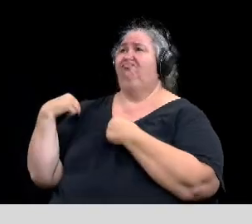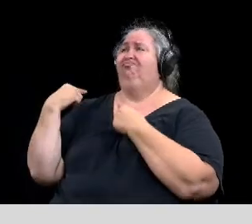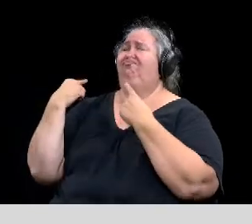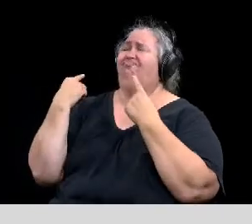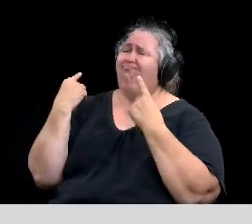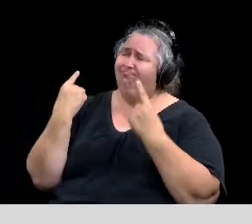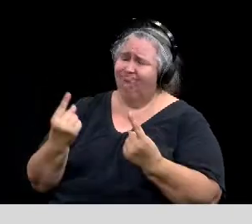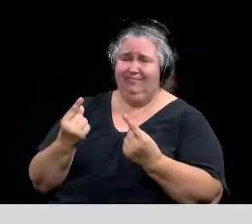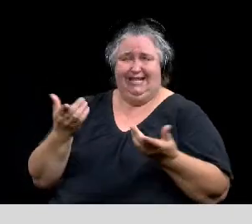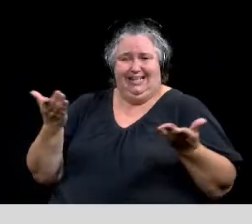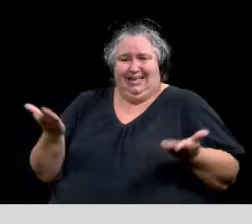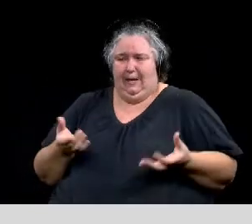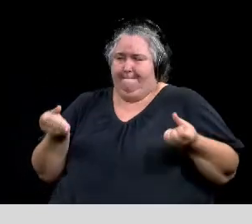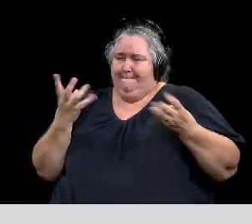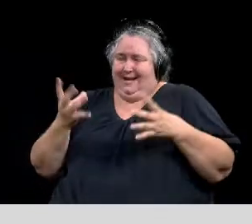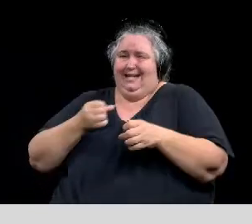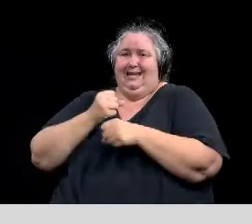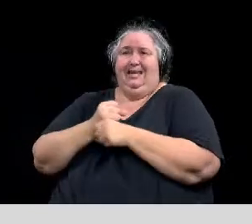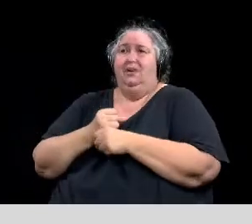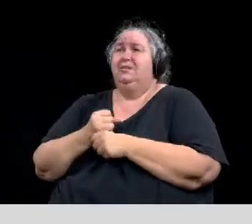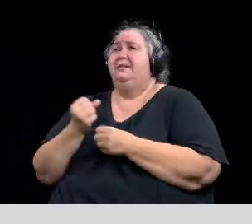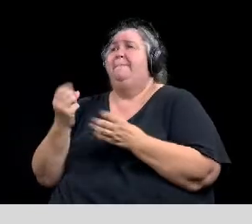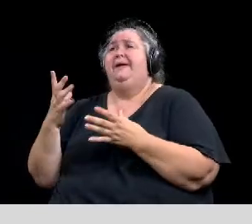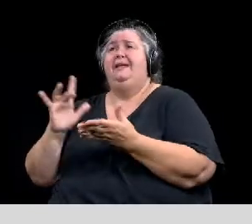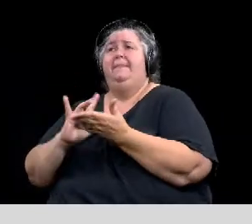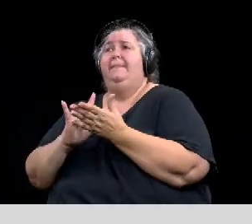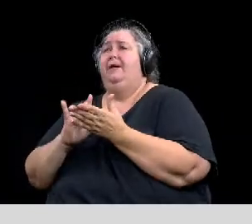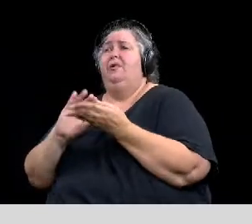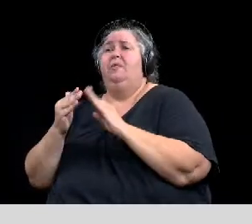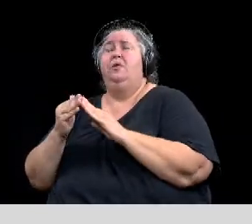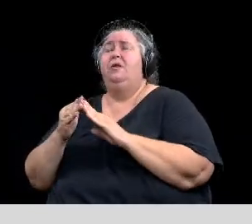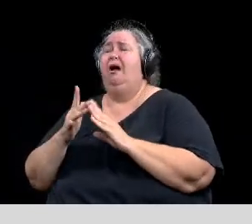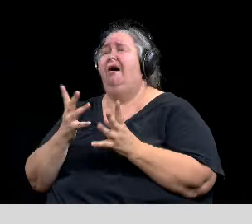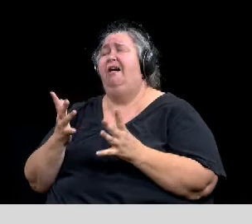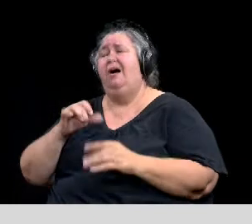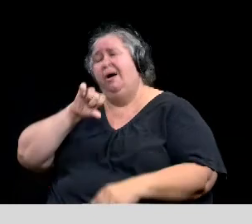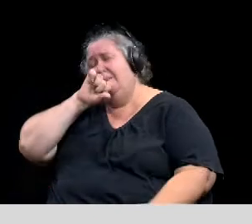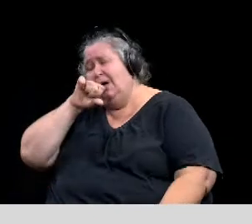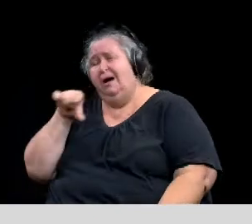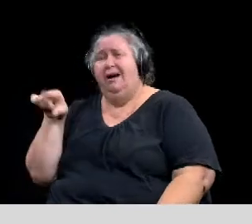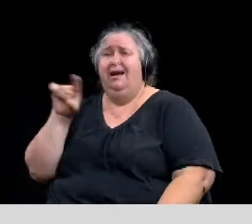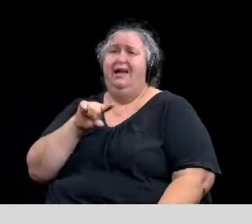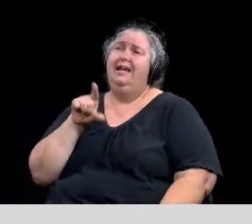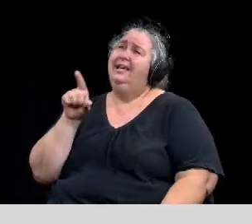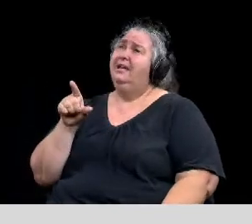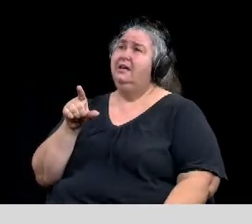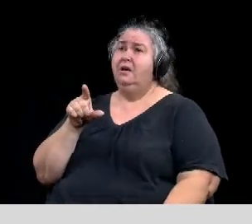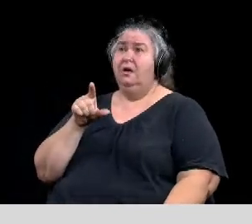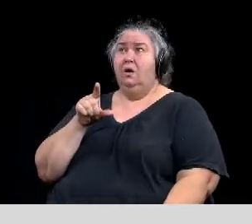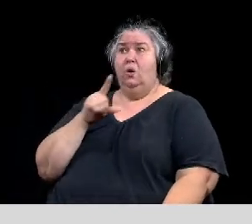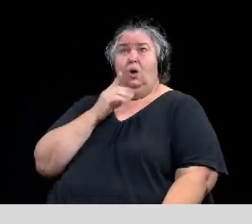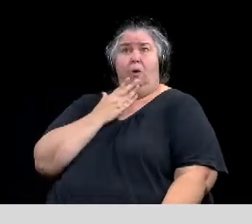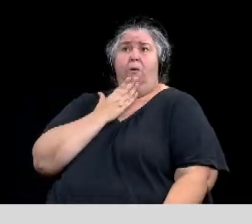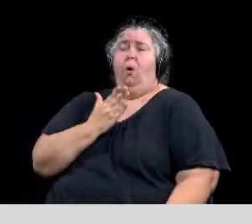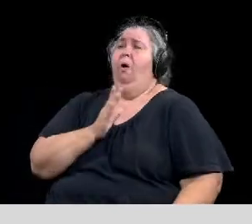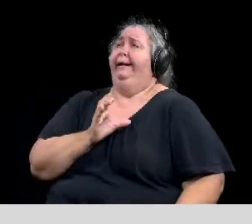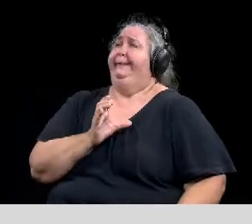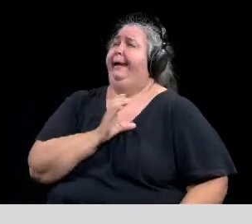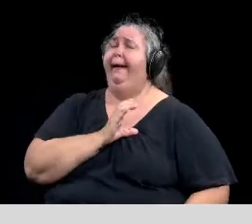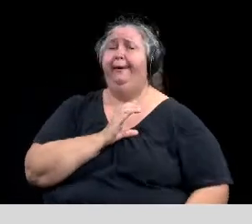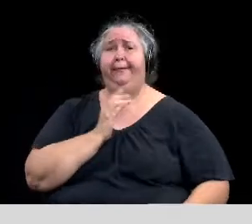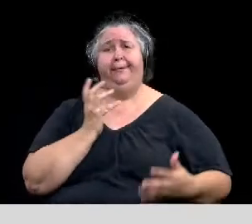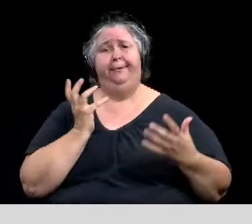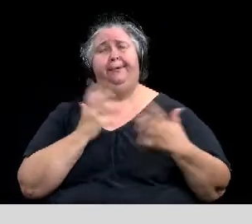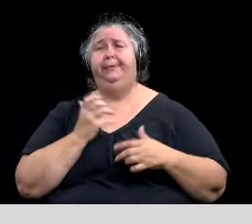beloved to the entire medical community. He was a physician of tremendous character. He won